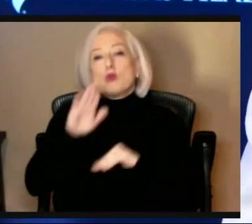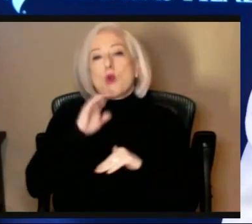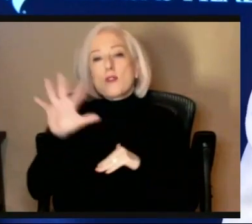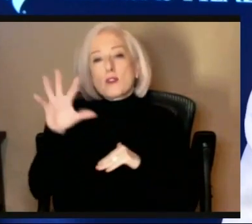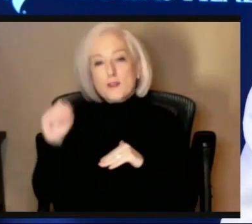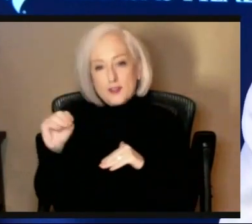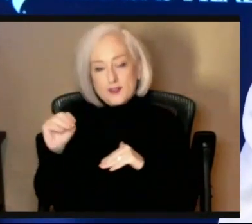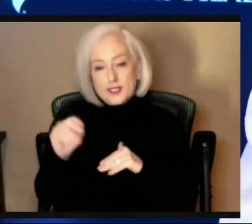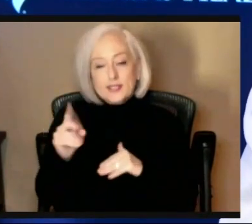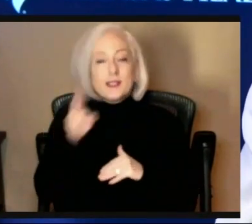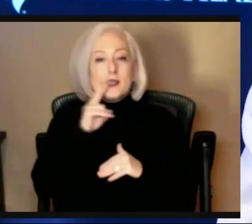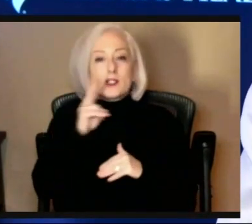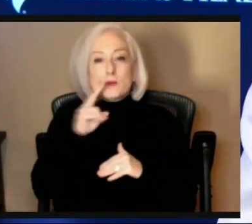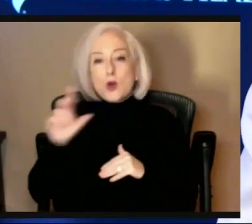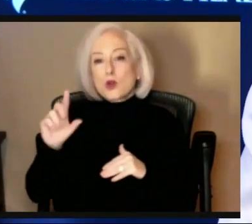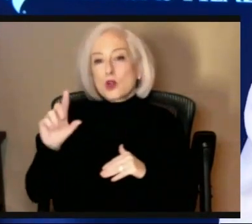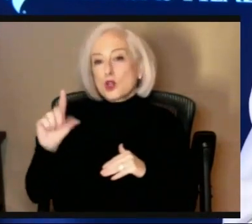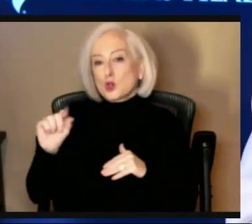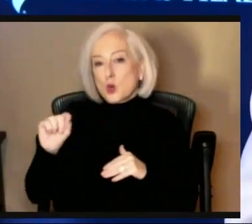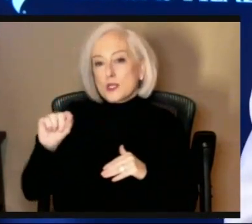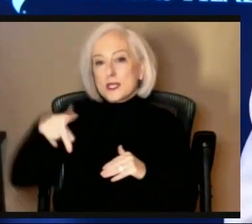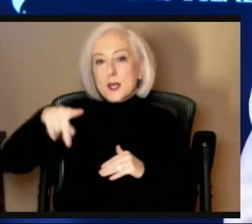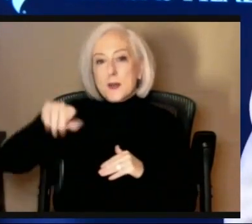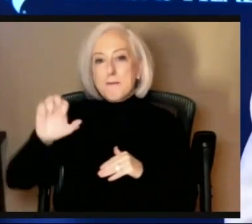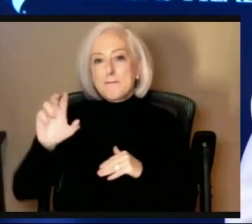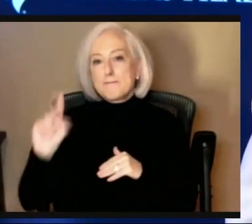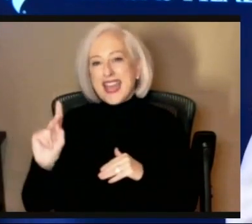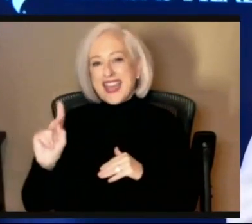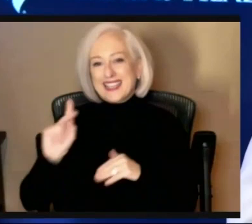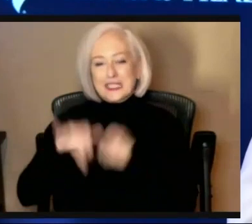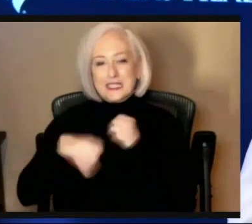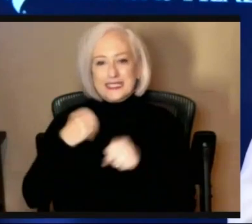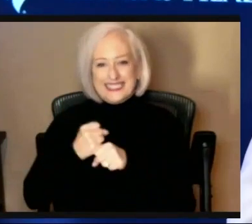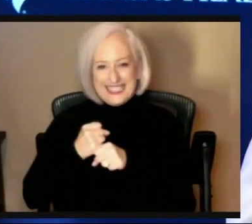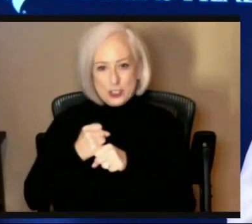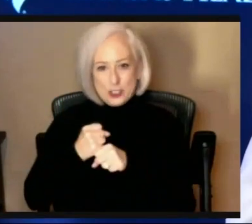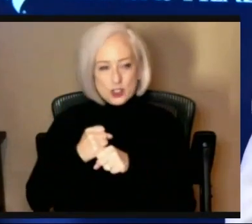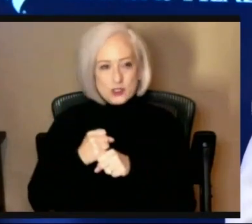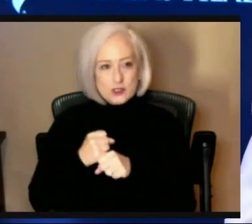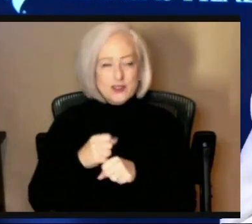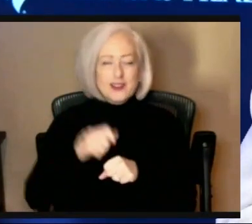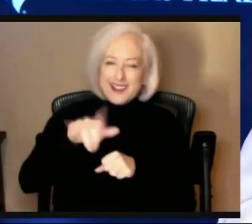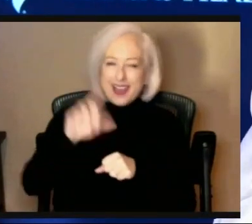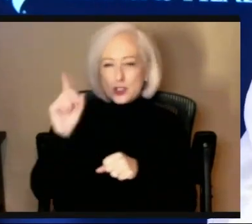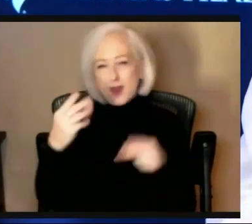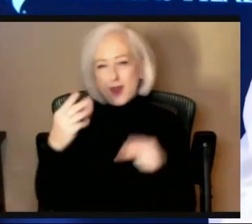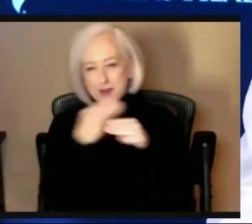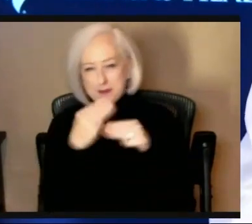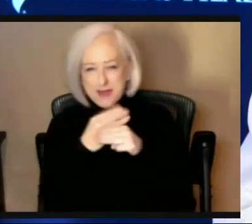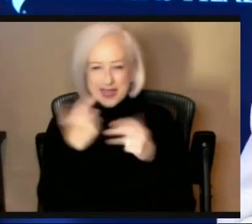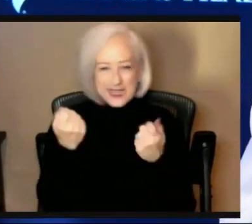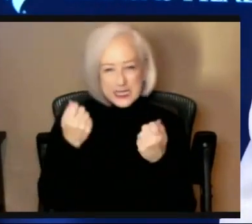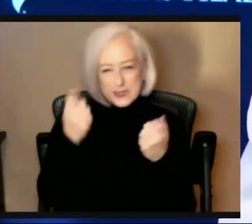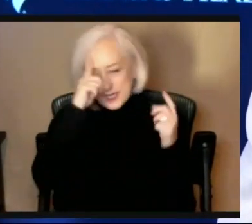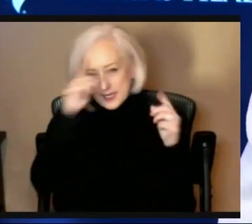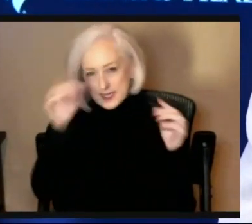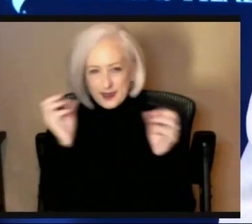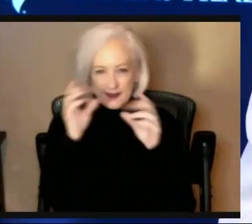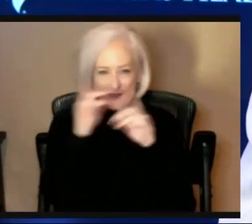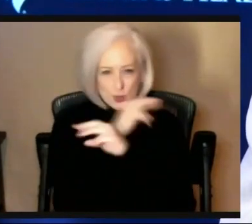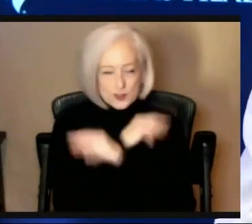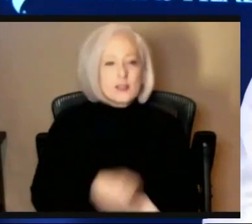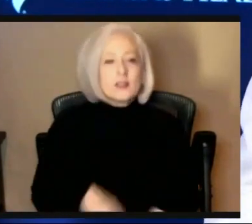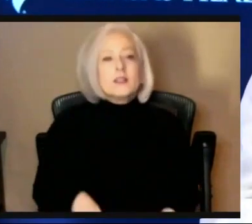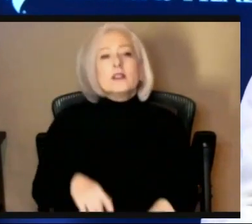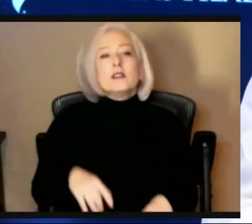20 pack years, that means here's where the algebra gets a little confusing. So you might have smoked 2 packs a day for a couple